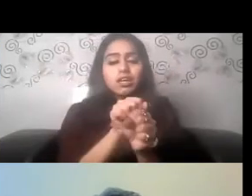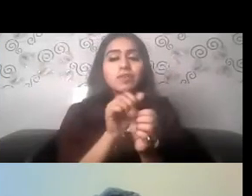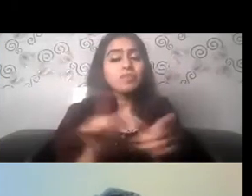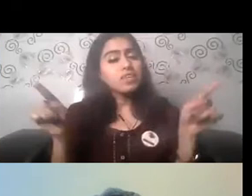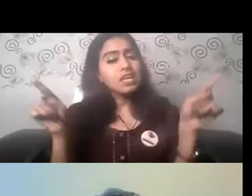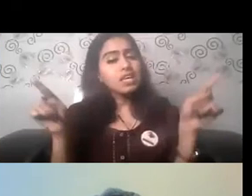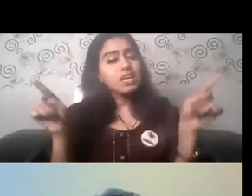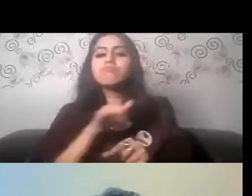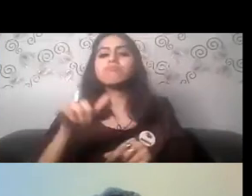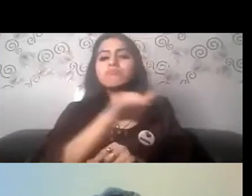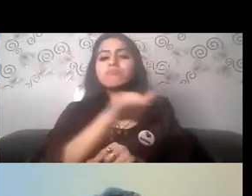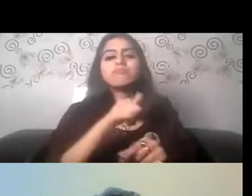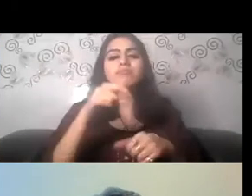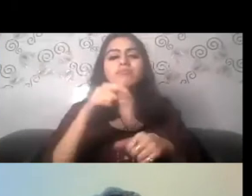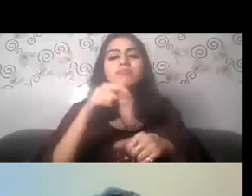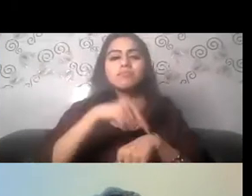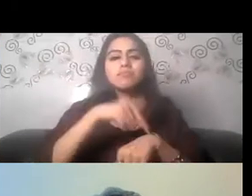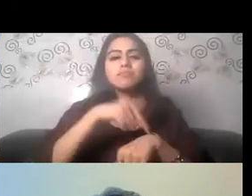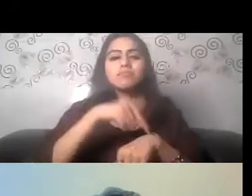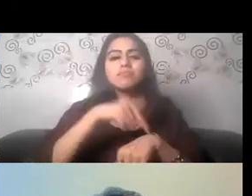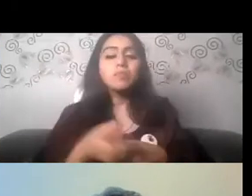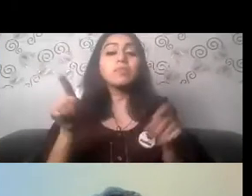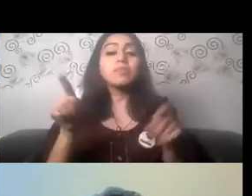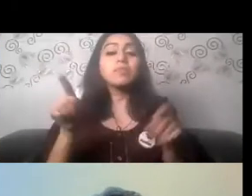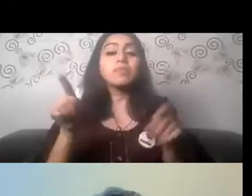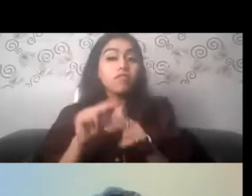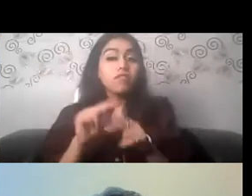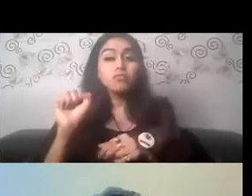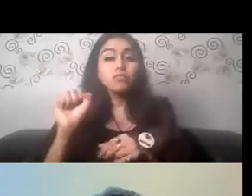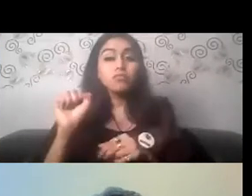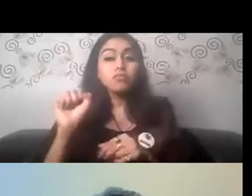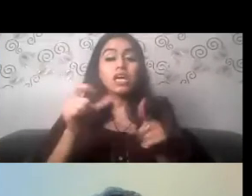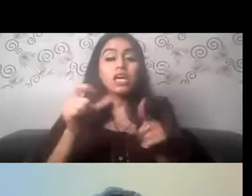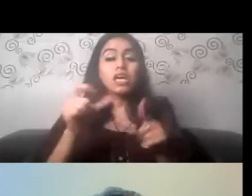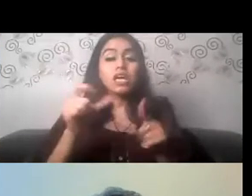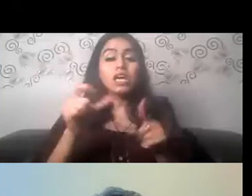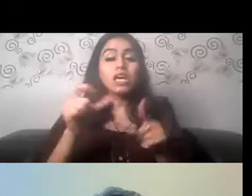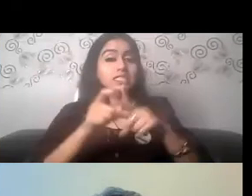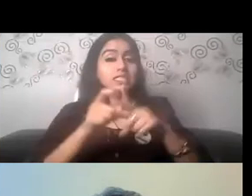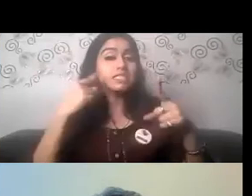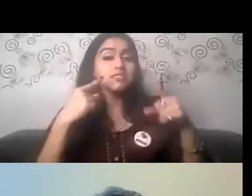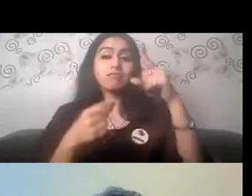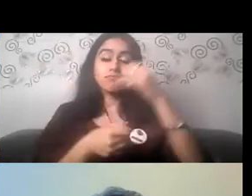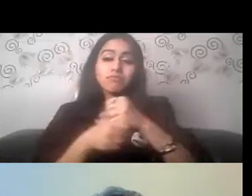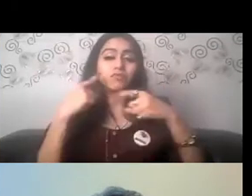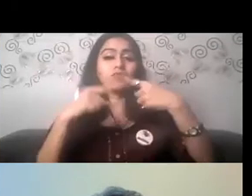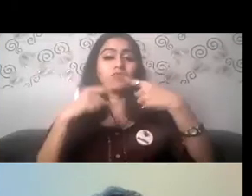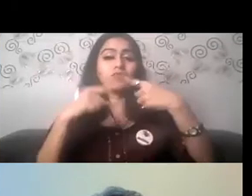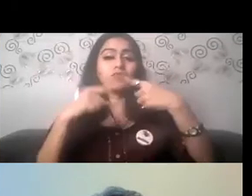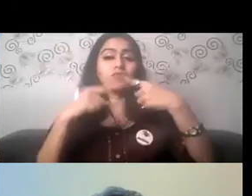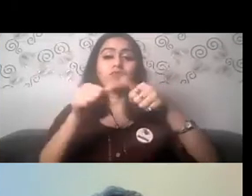thing these days, but certainly to live a digital life. We also work with